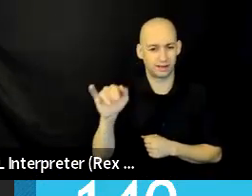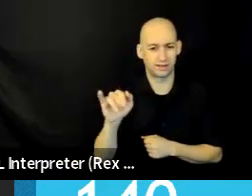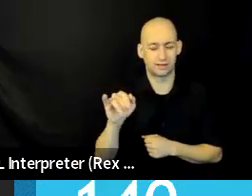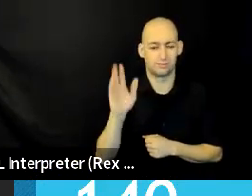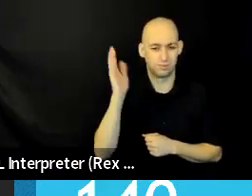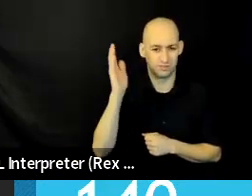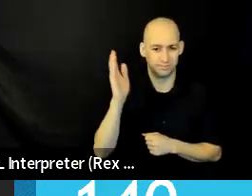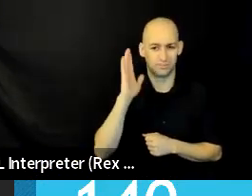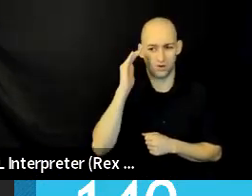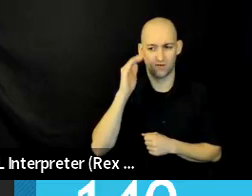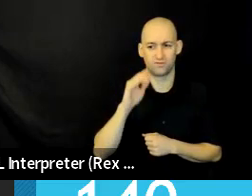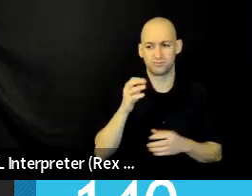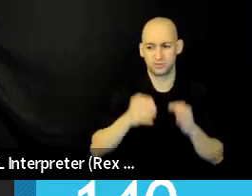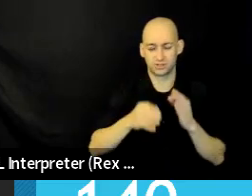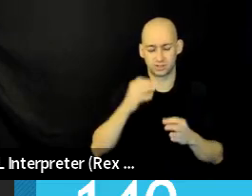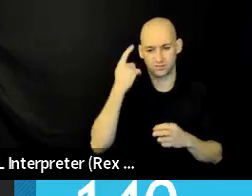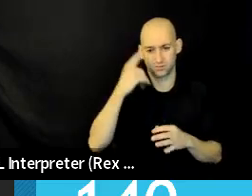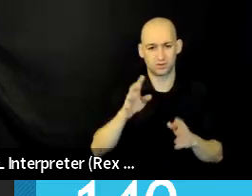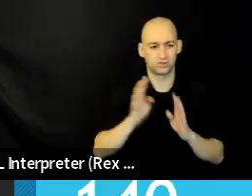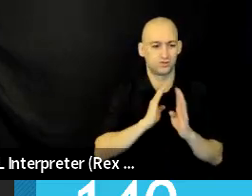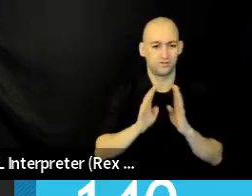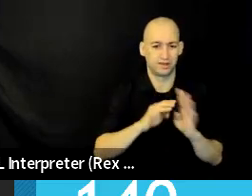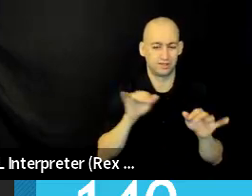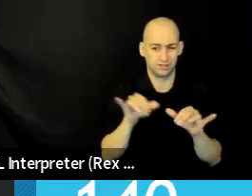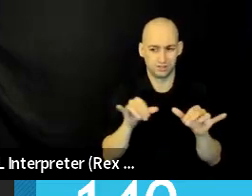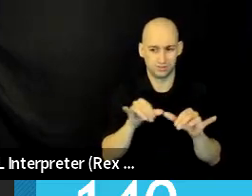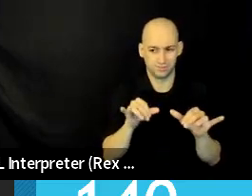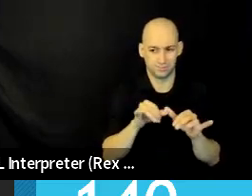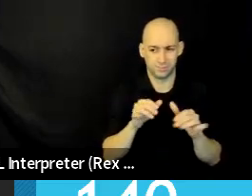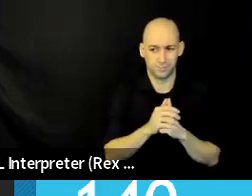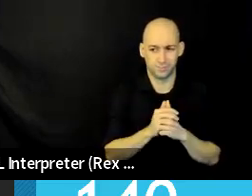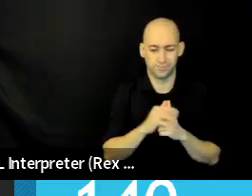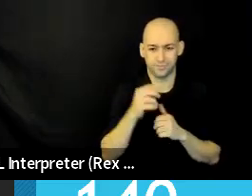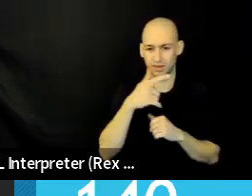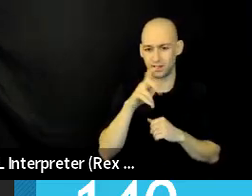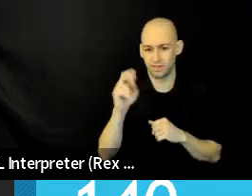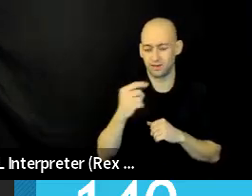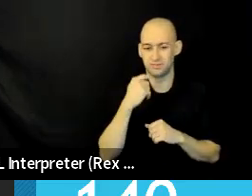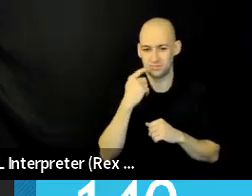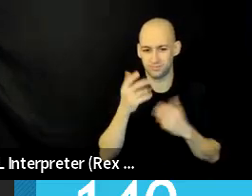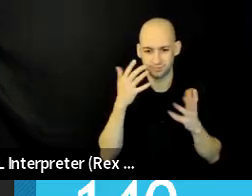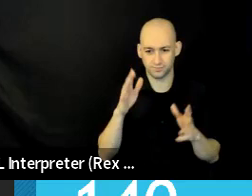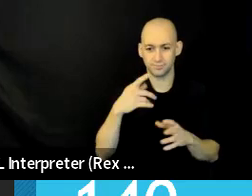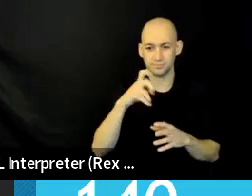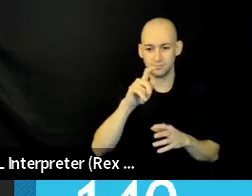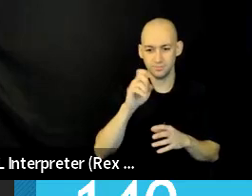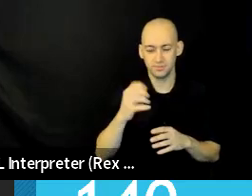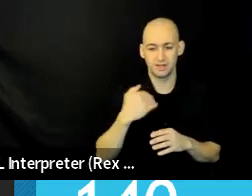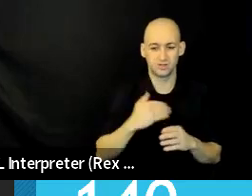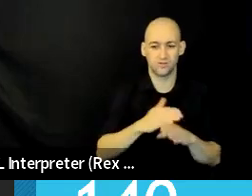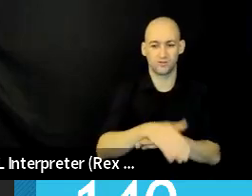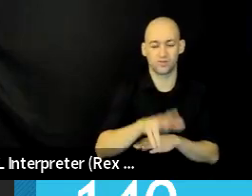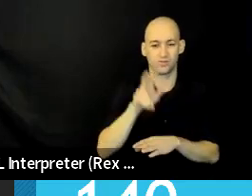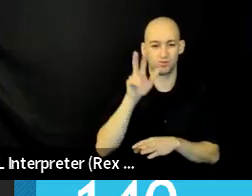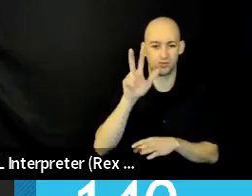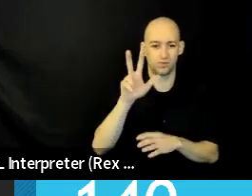justice to our traffic engineer. As Glenn had mentioned, Pete has well over 3 decades